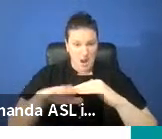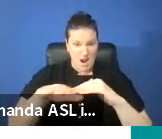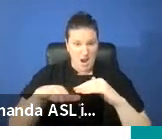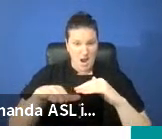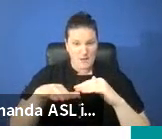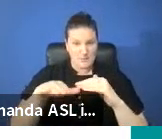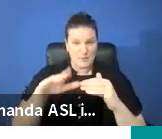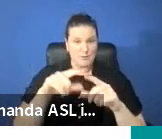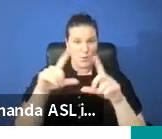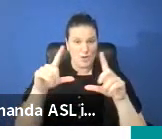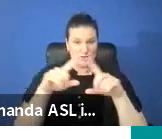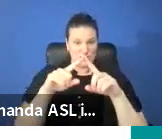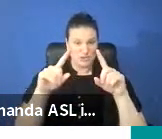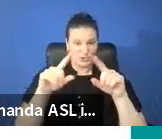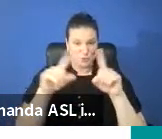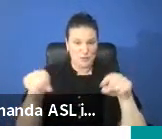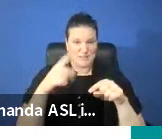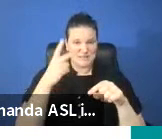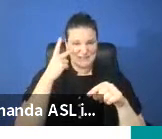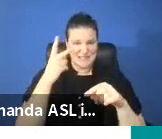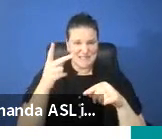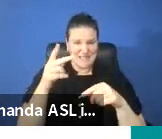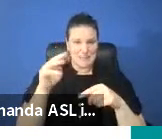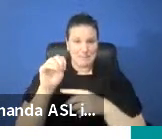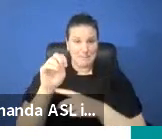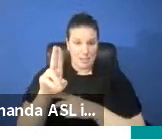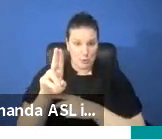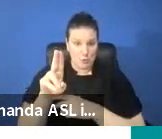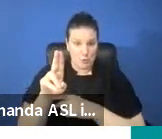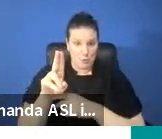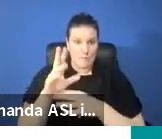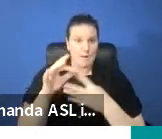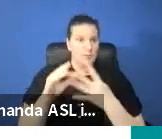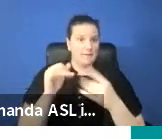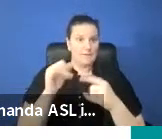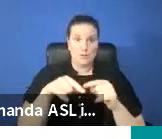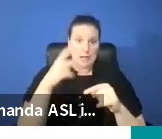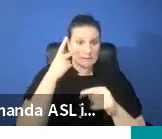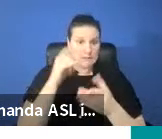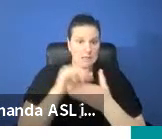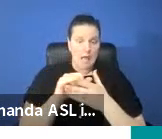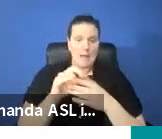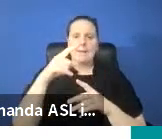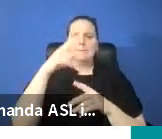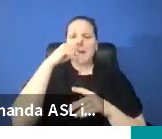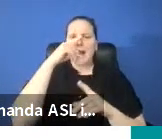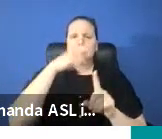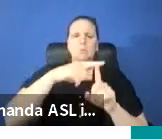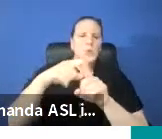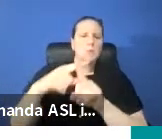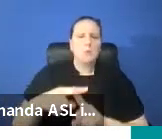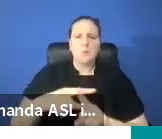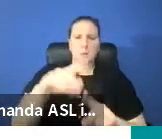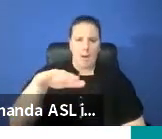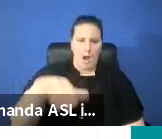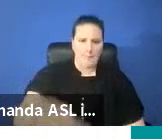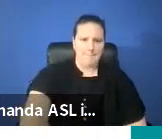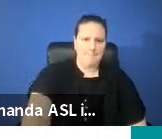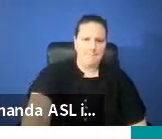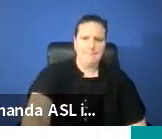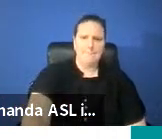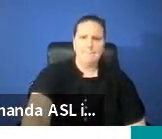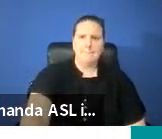your screen, you should see a menu of options. If you can't see the menu, hover your mouse over the bottom middle of the